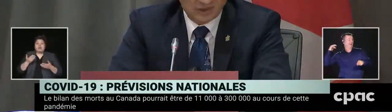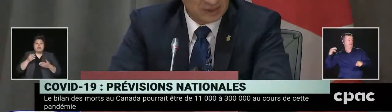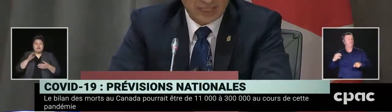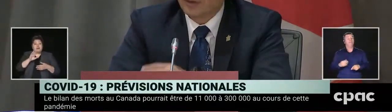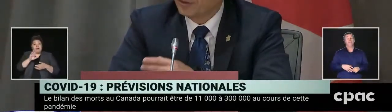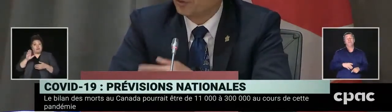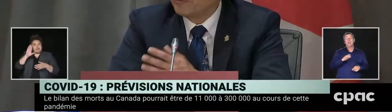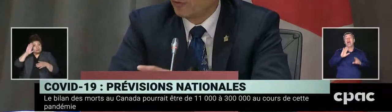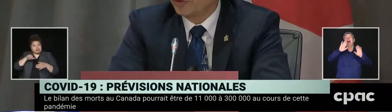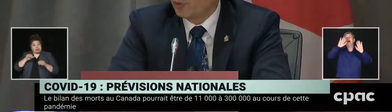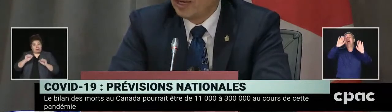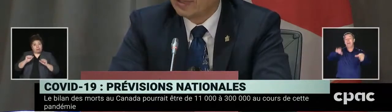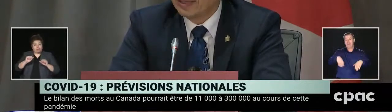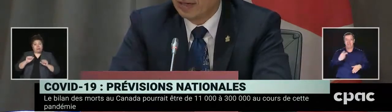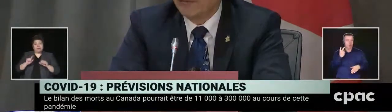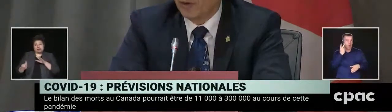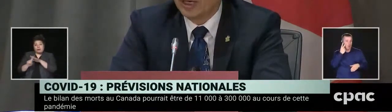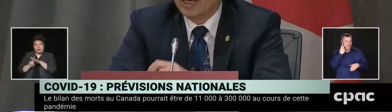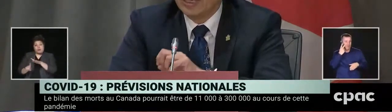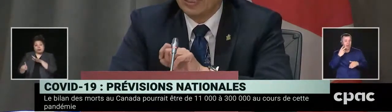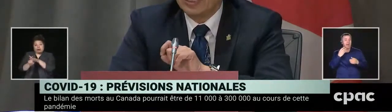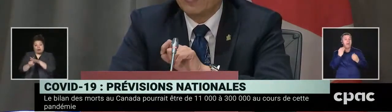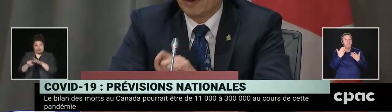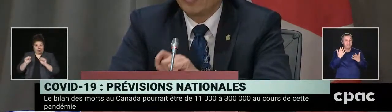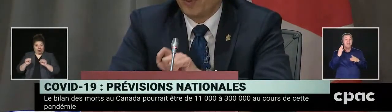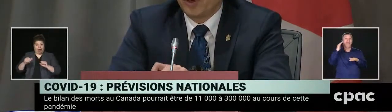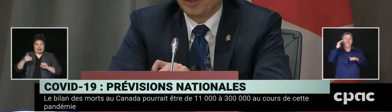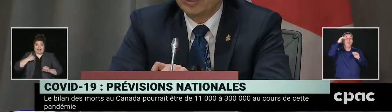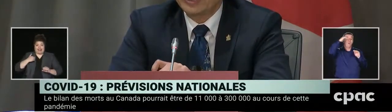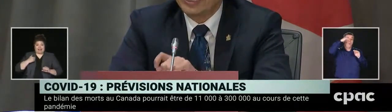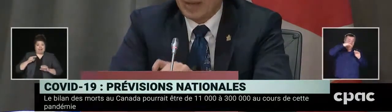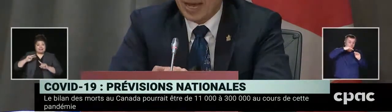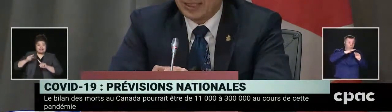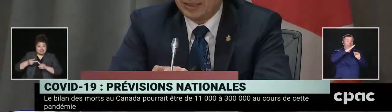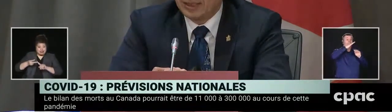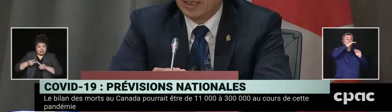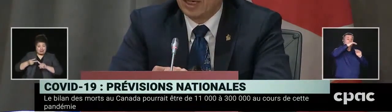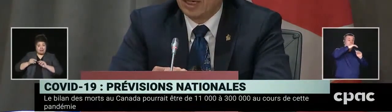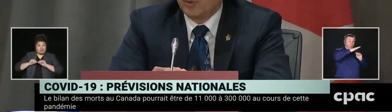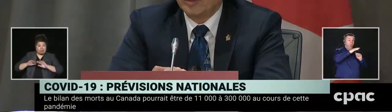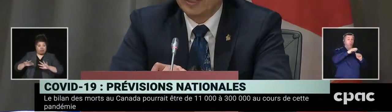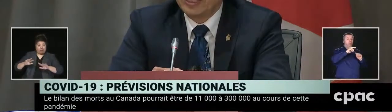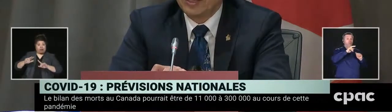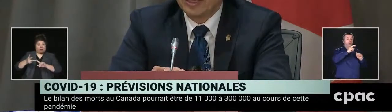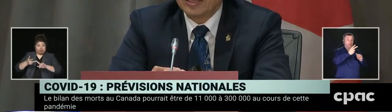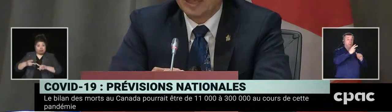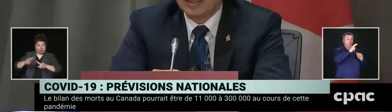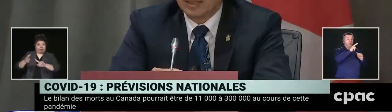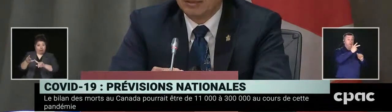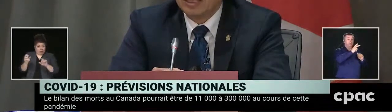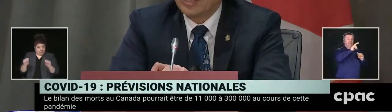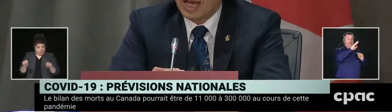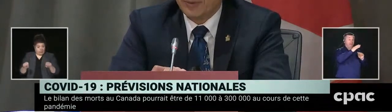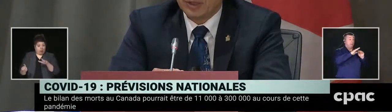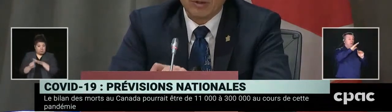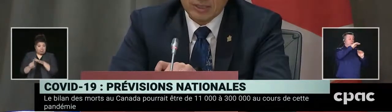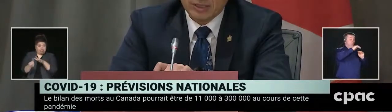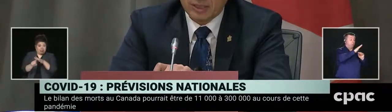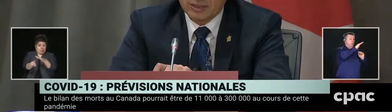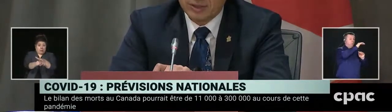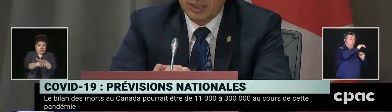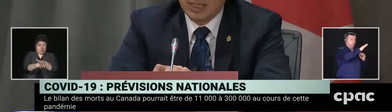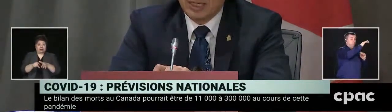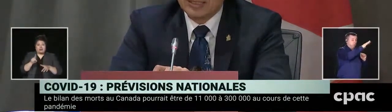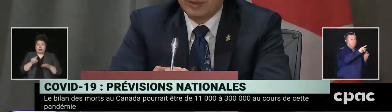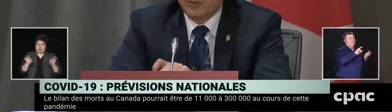We've talked about second, third, fourth waves, and therefore it's very important to keep at it. One of the key things that needs to happen